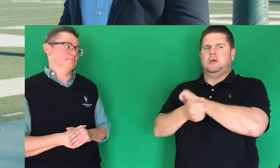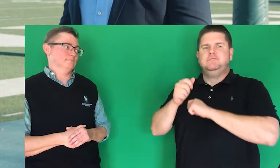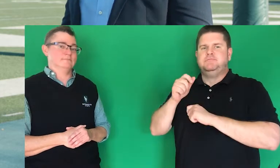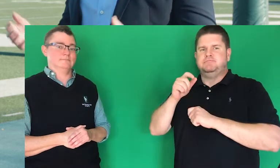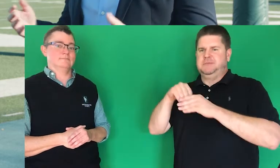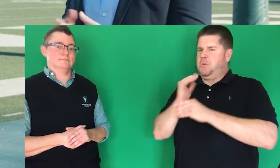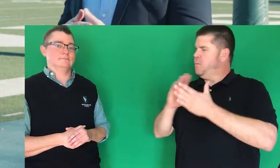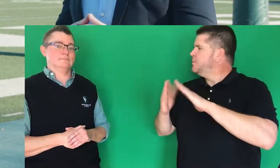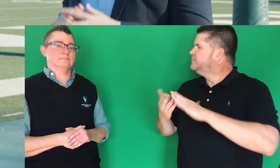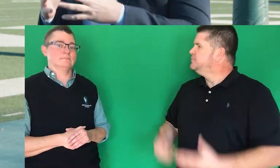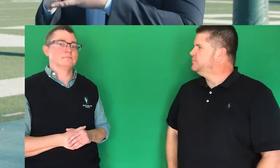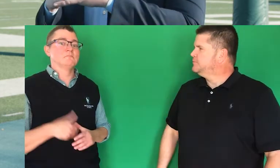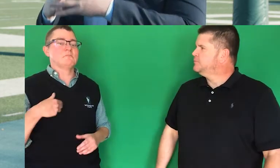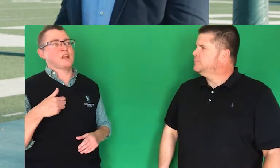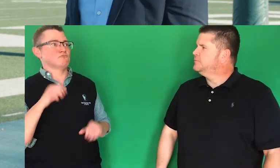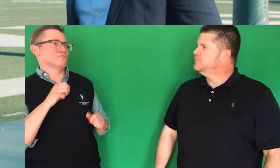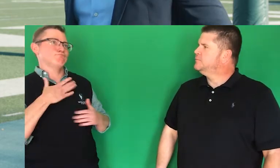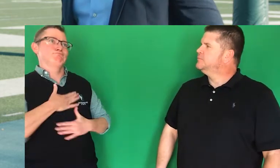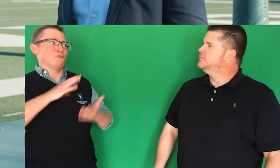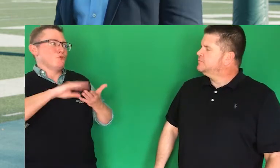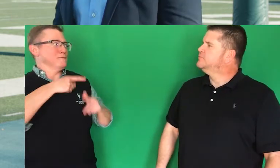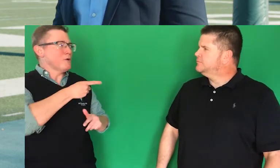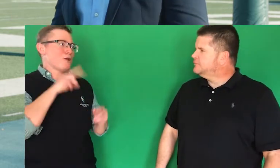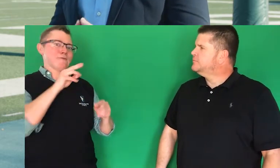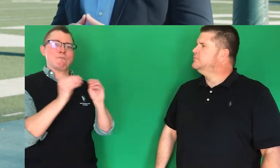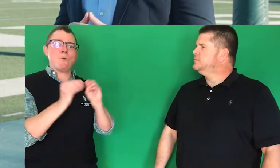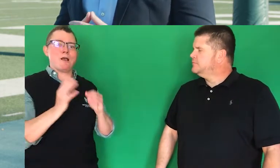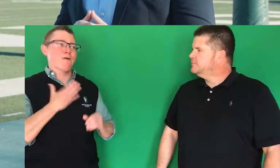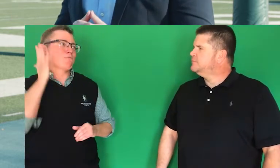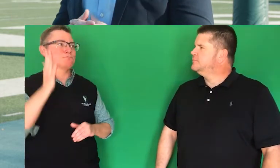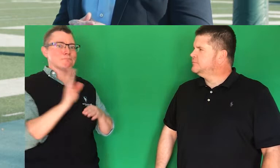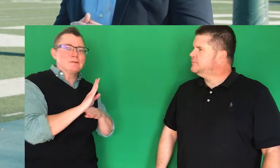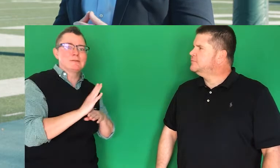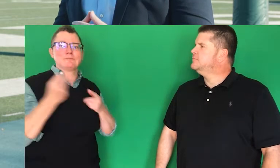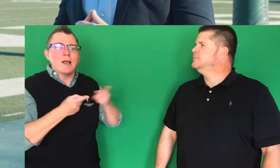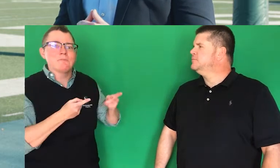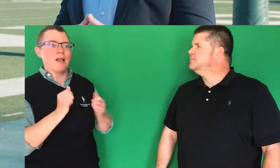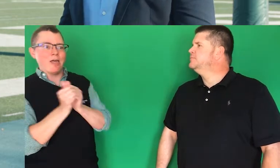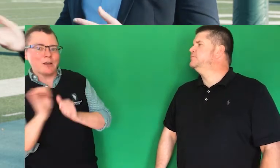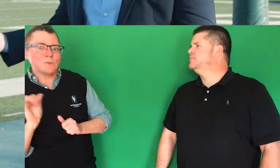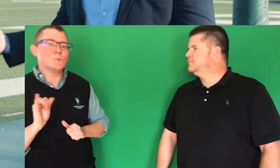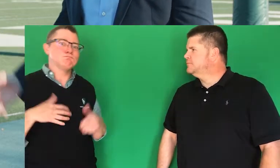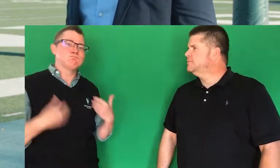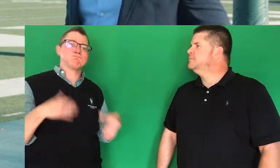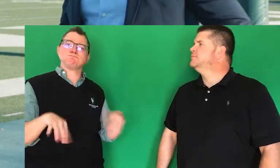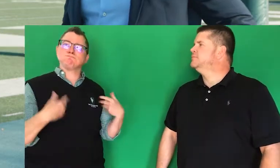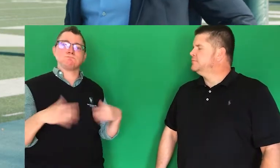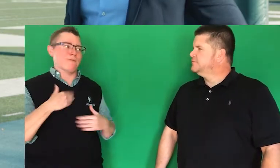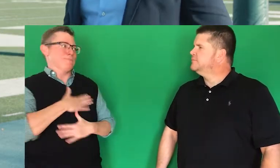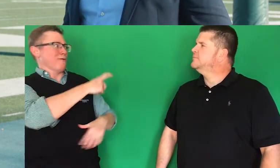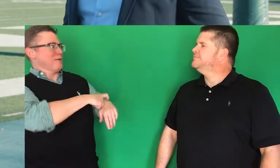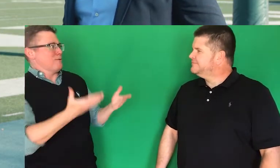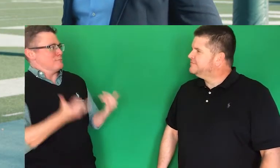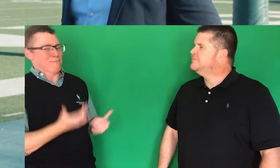agree more, and look forward to see further convergence of the entrepreneurial mindset and the athletic mindset. So appreciate the conversation and learning